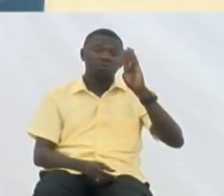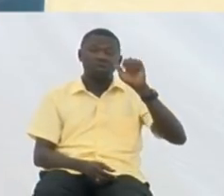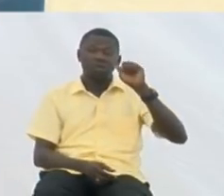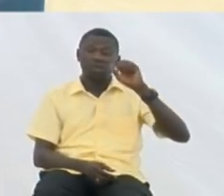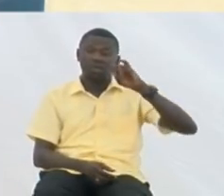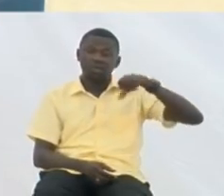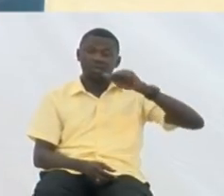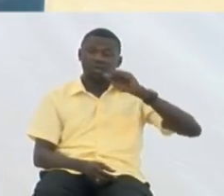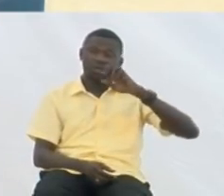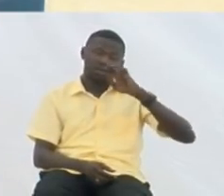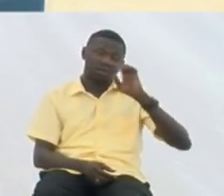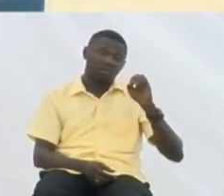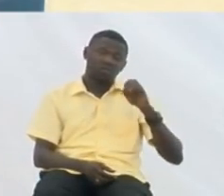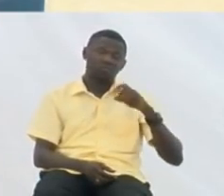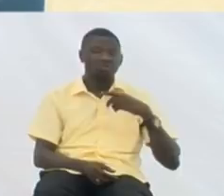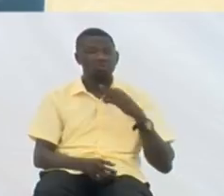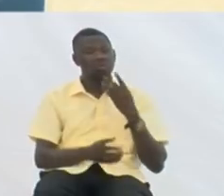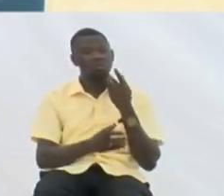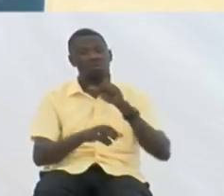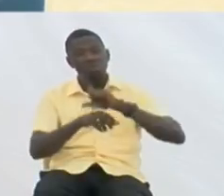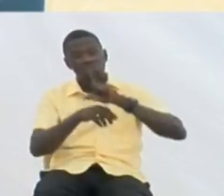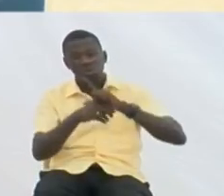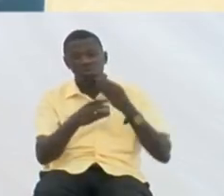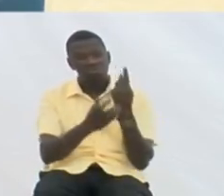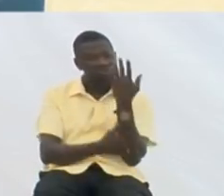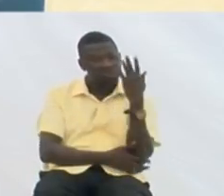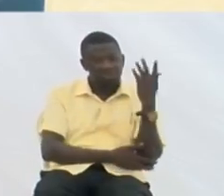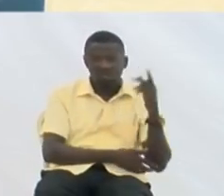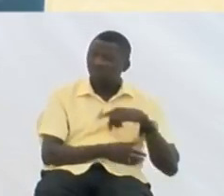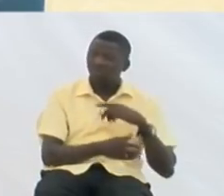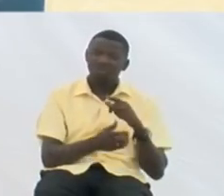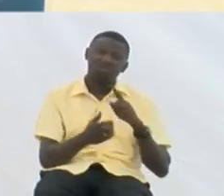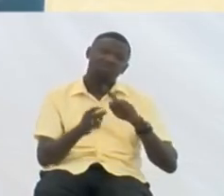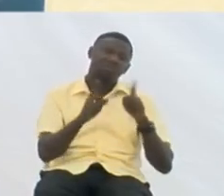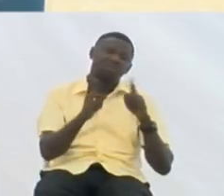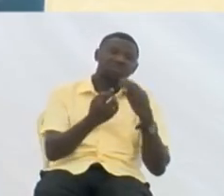whether talimbar or another herb.